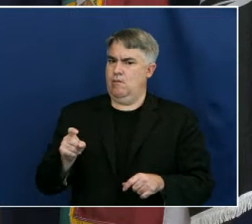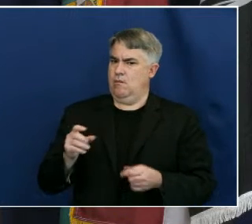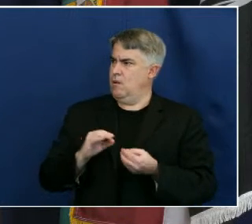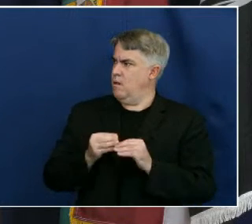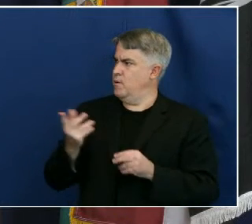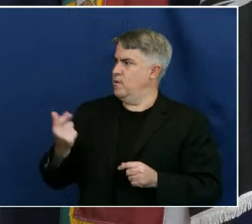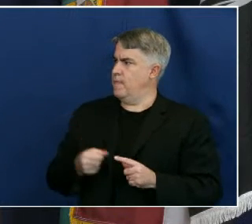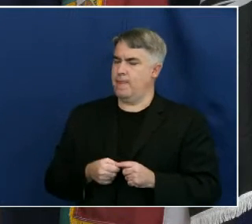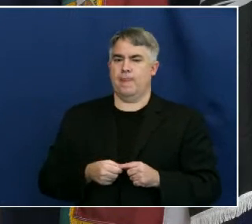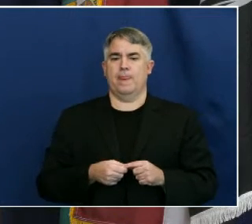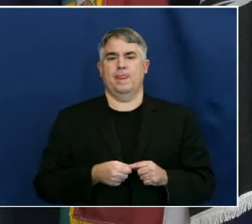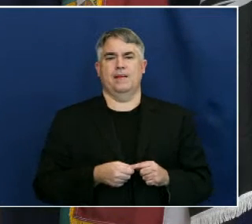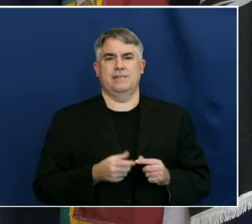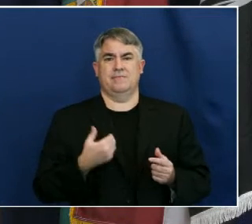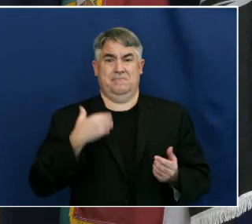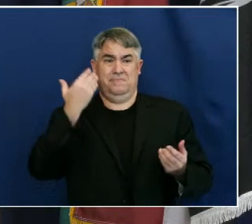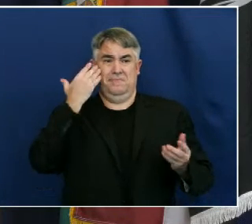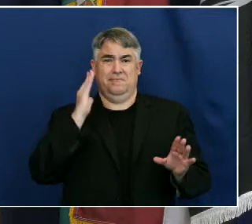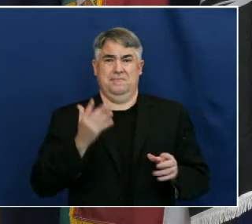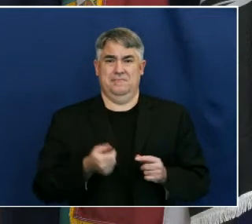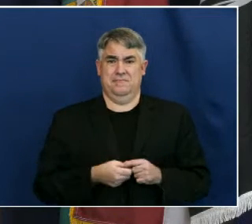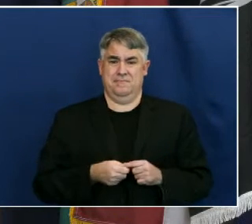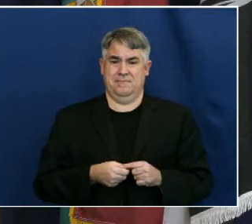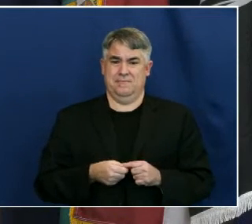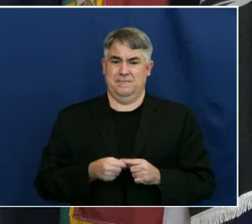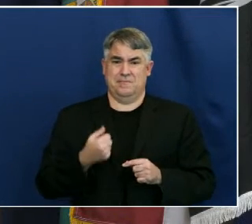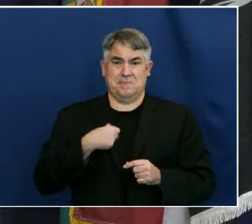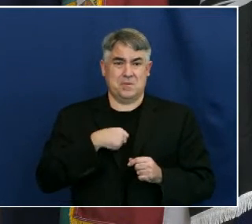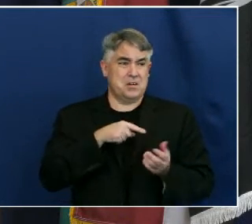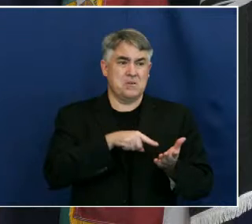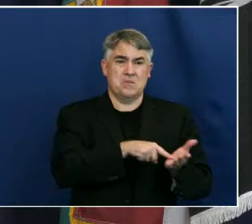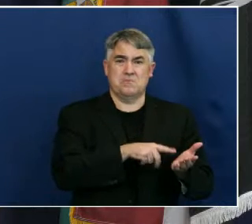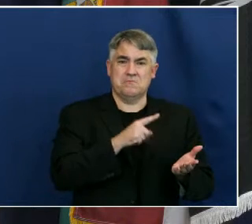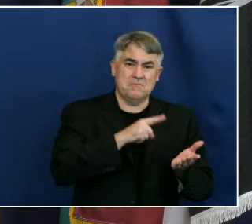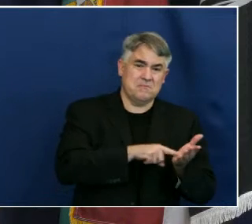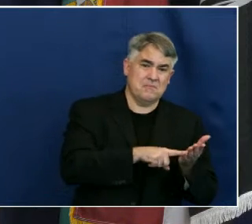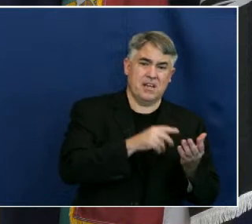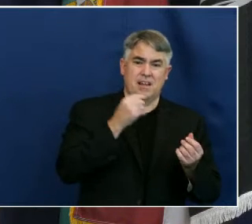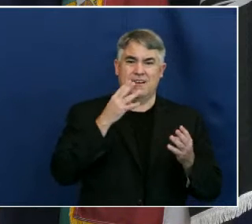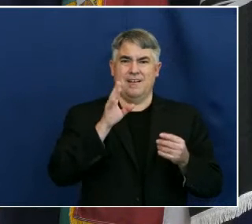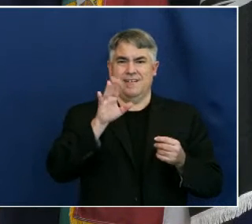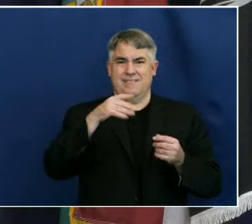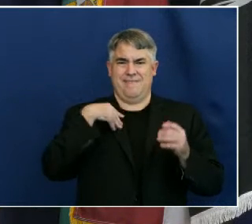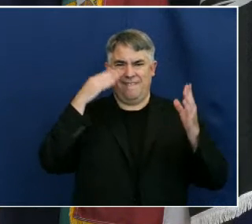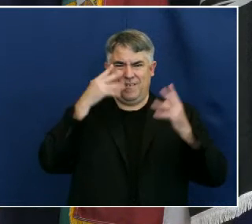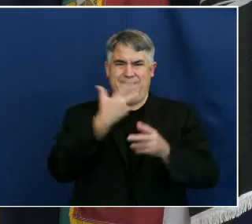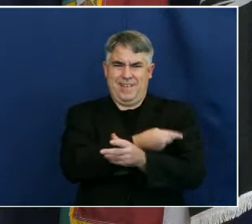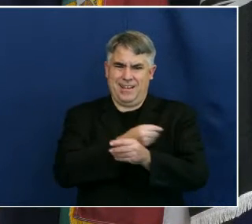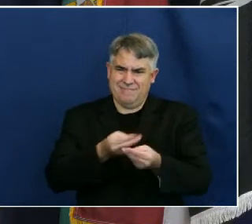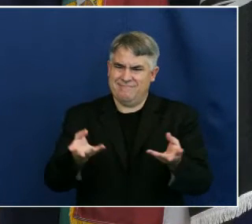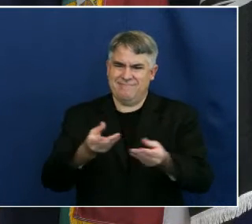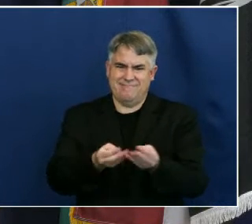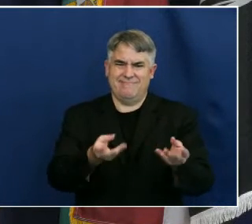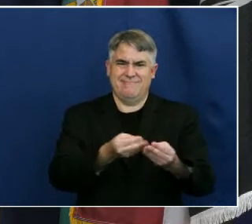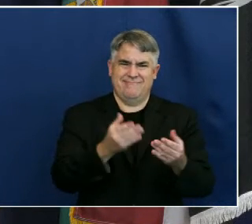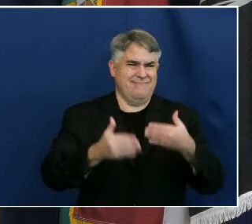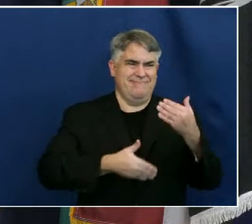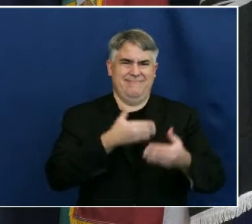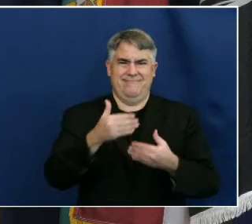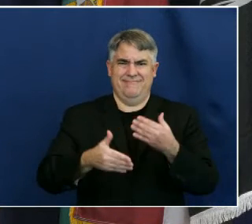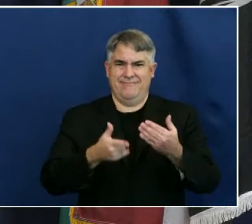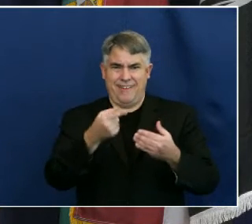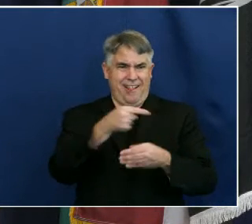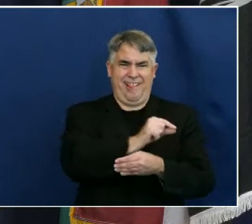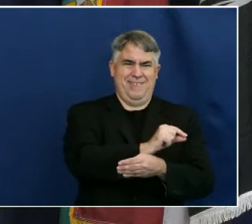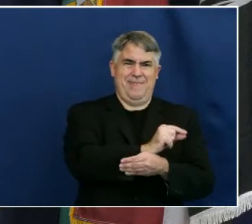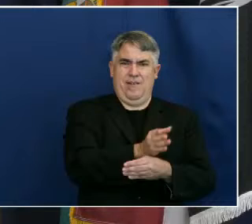I don't know. We can look into it. I mean, it's again, we're focused on getting the vaccines administered, and you know, this is way less than 2%